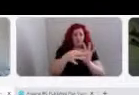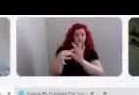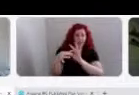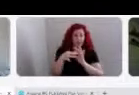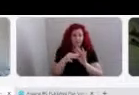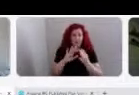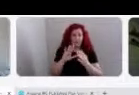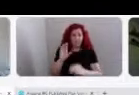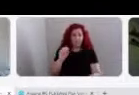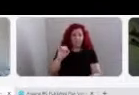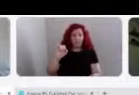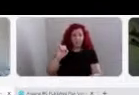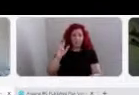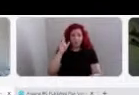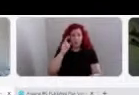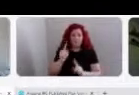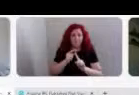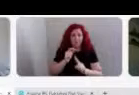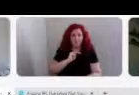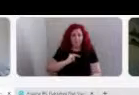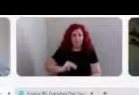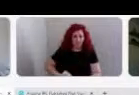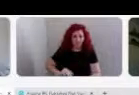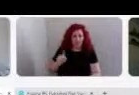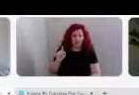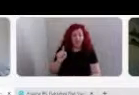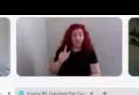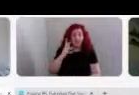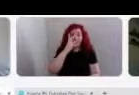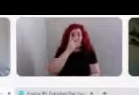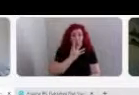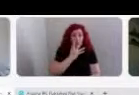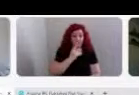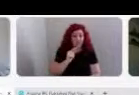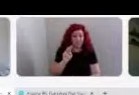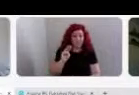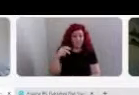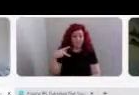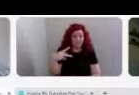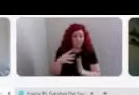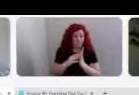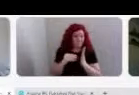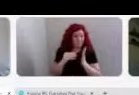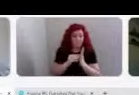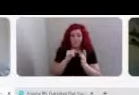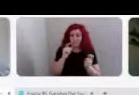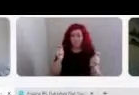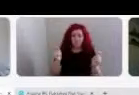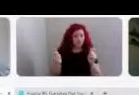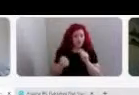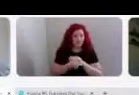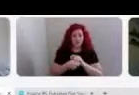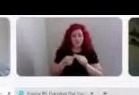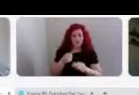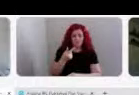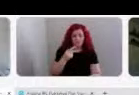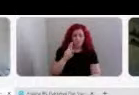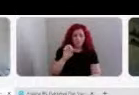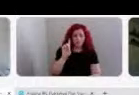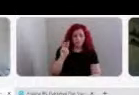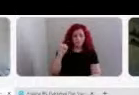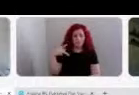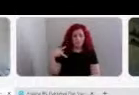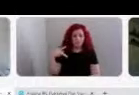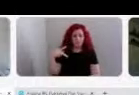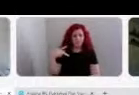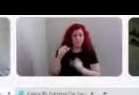our mayor unfortunately the drafts the draft maps were not changed from the grid maps and they continue to